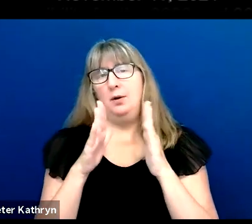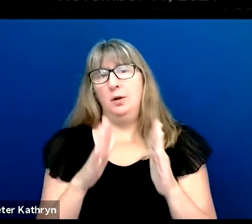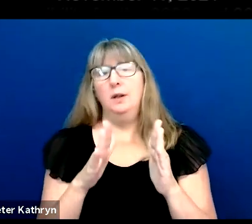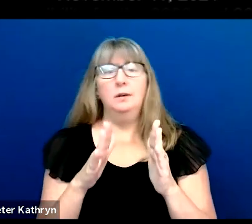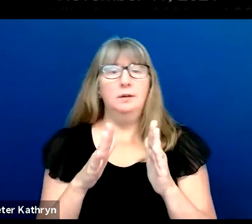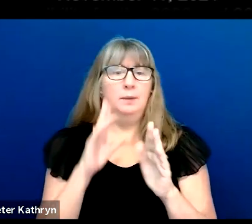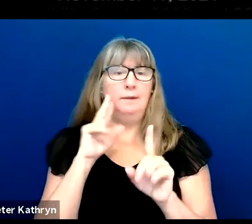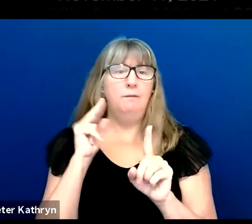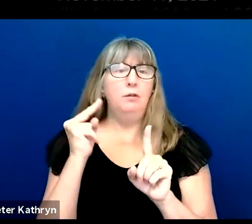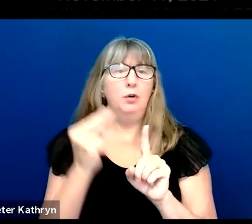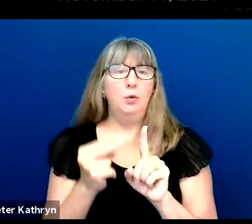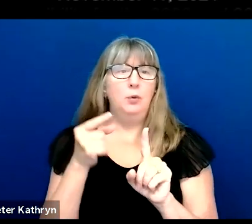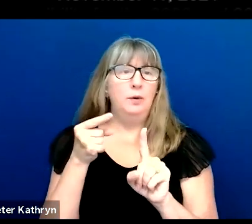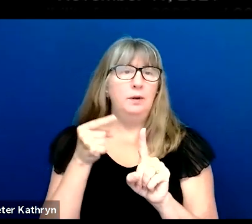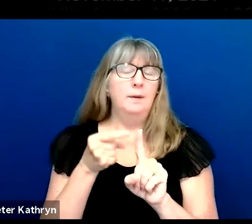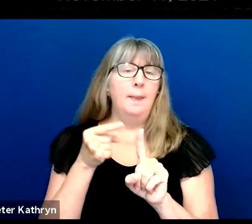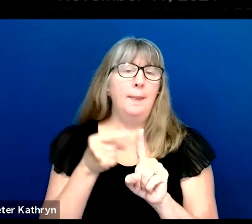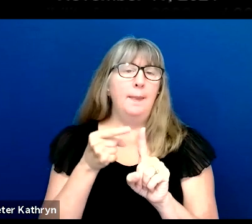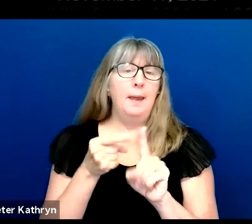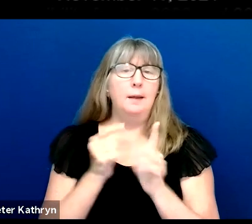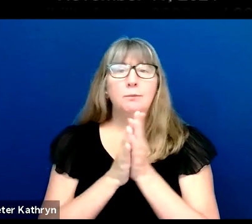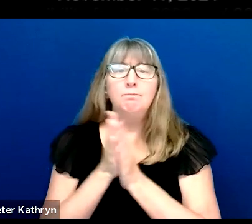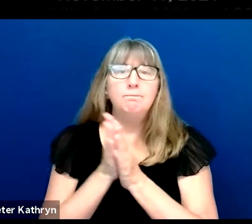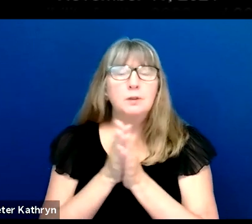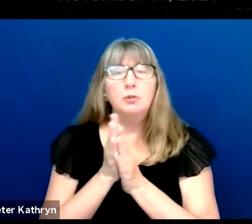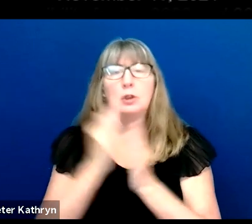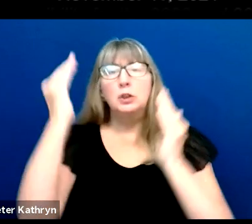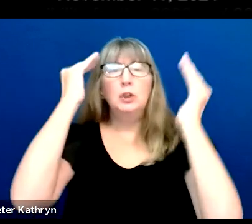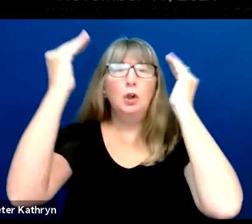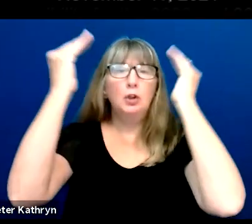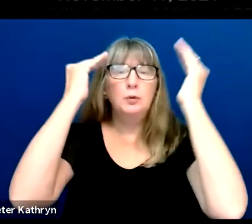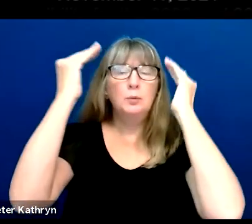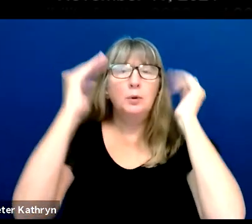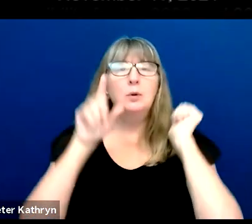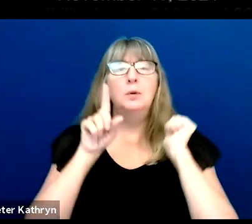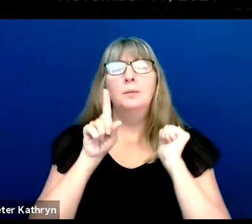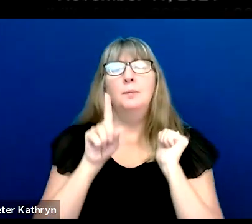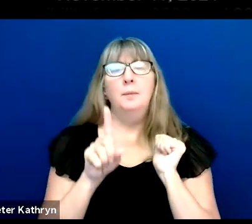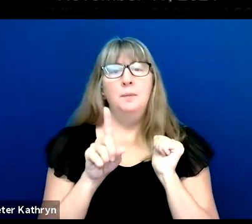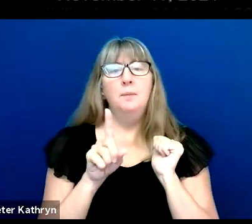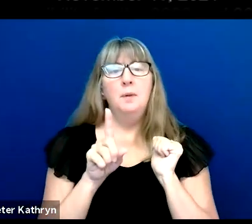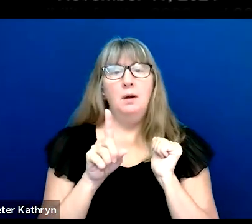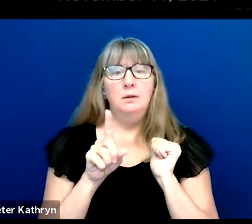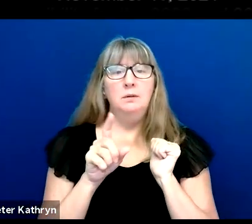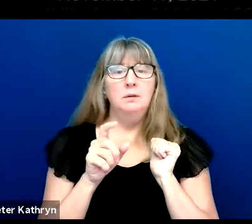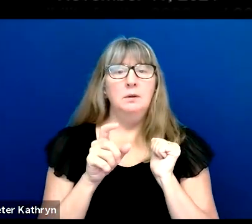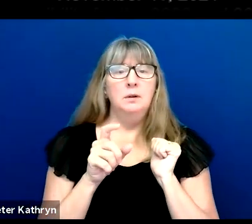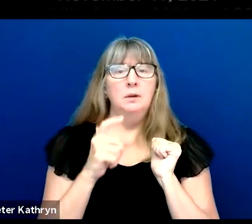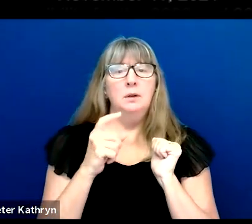viewed as industrious, knowledgeable, yet in the case of